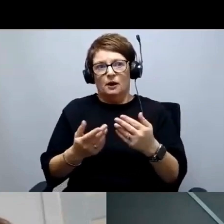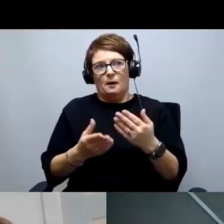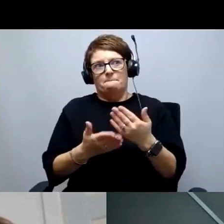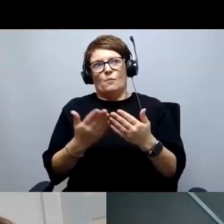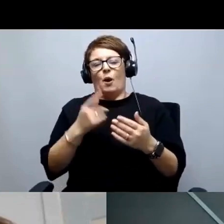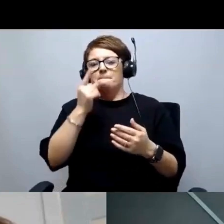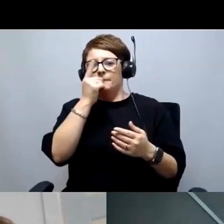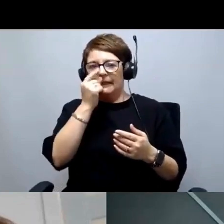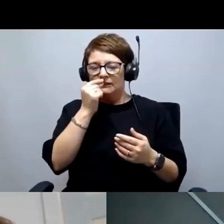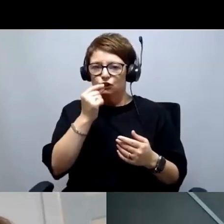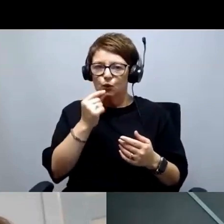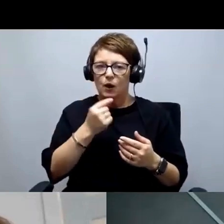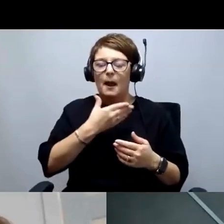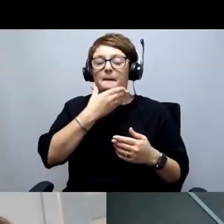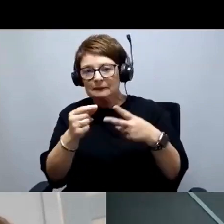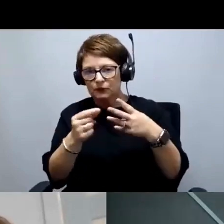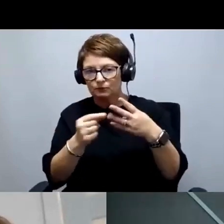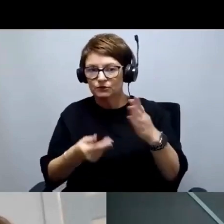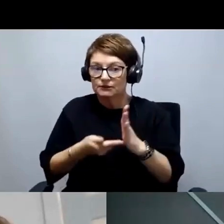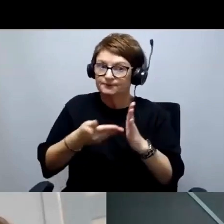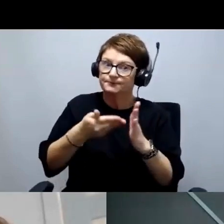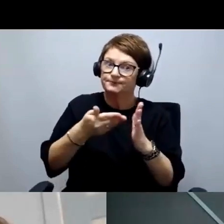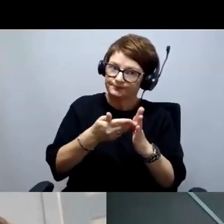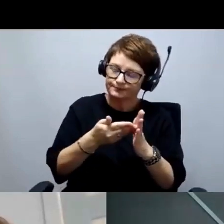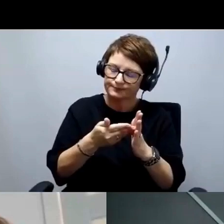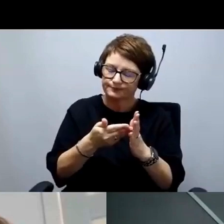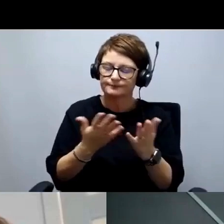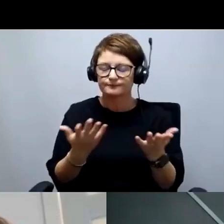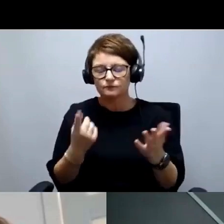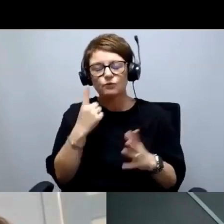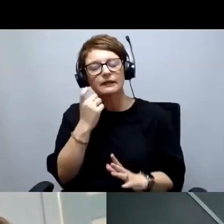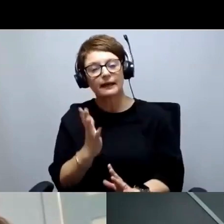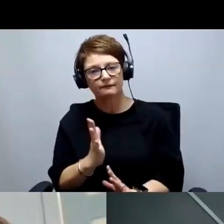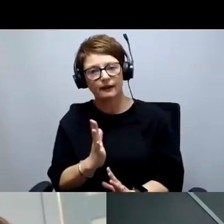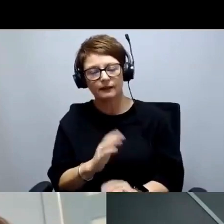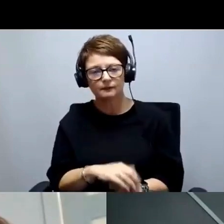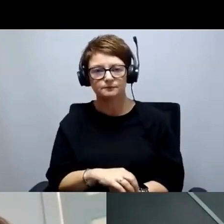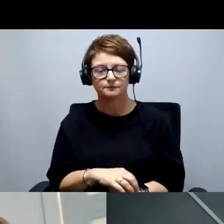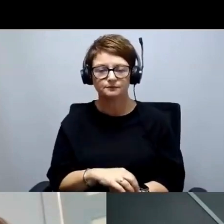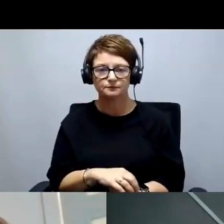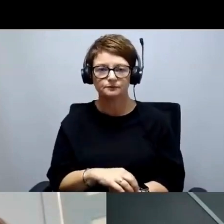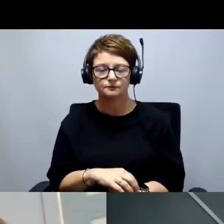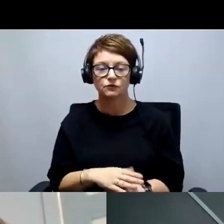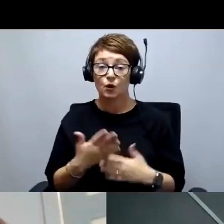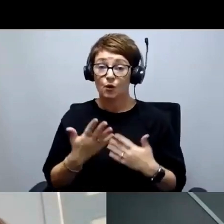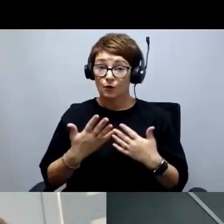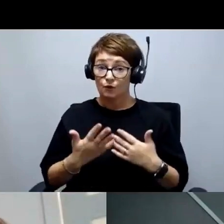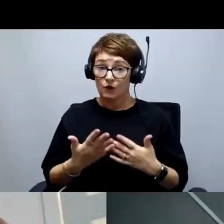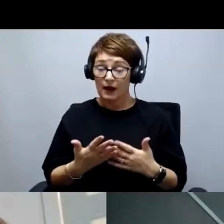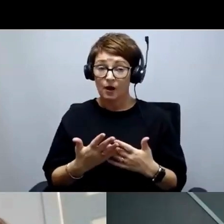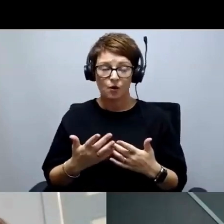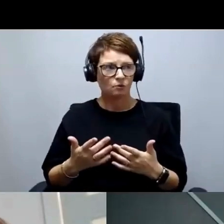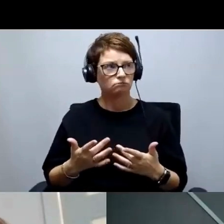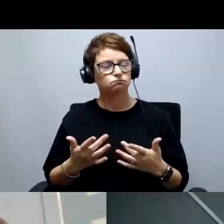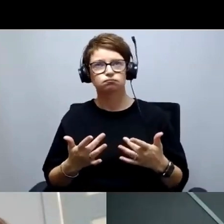potential masculinization type symptoms. And I think, again, at this age and stage, we are so